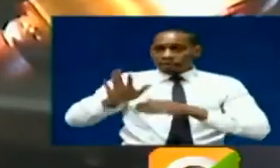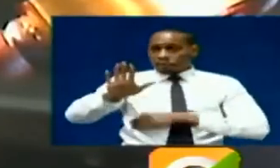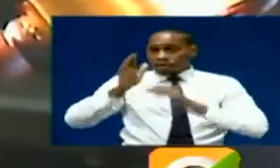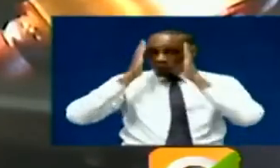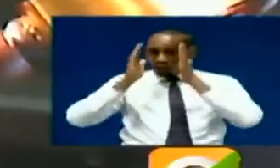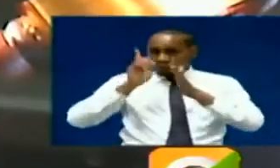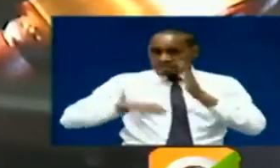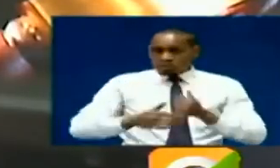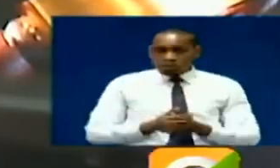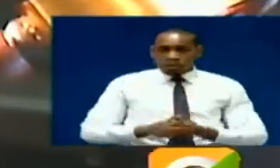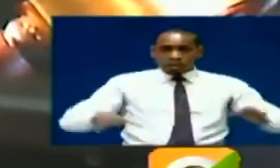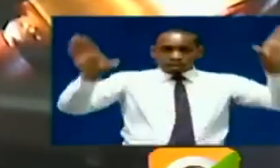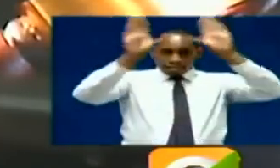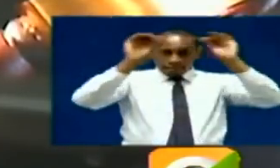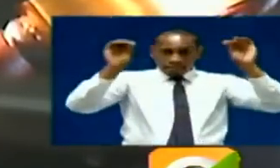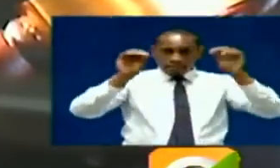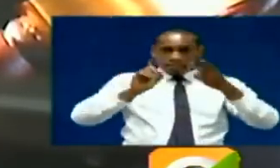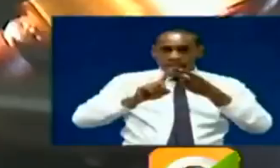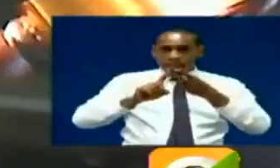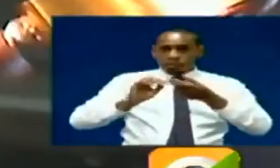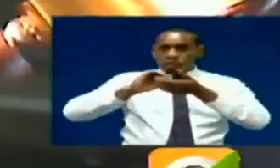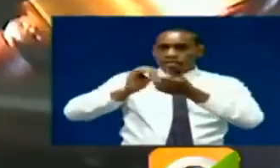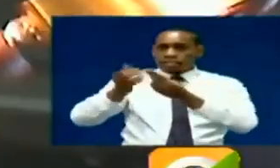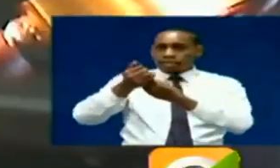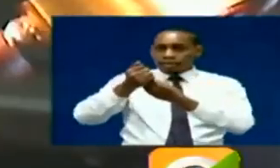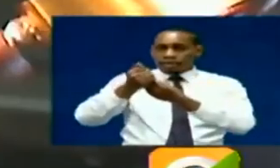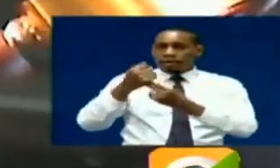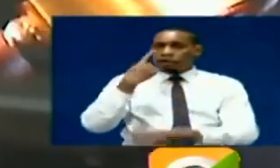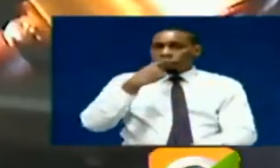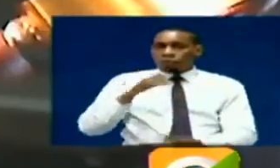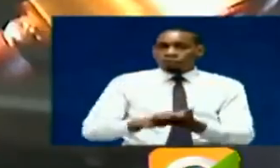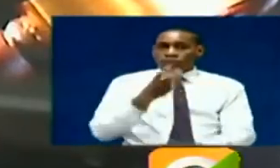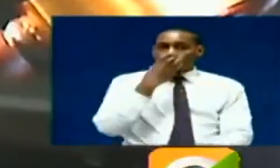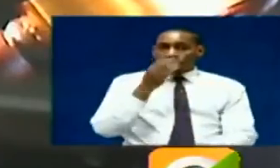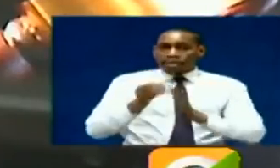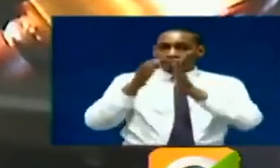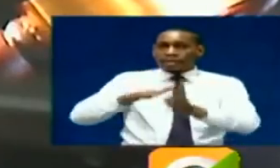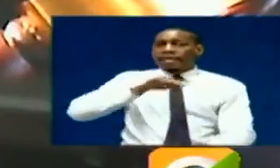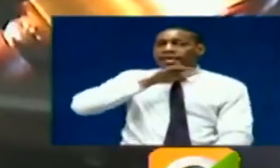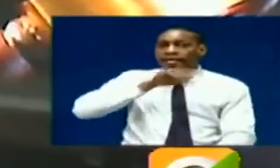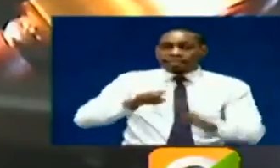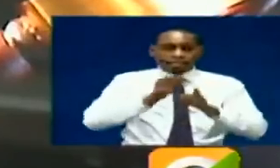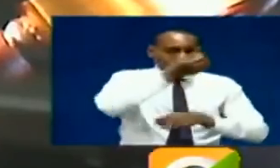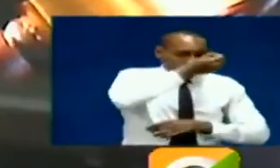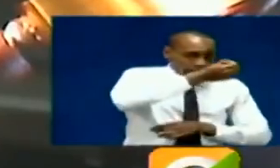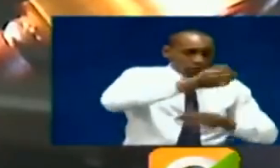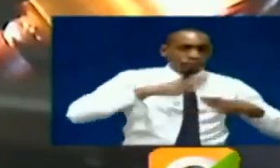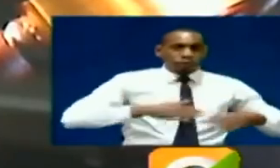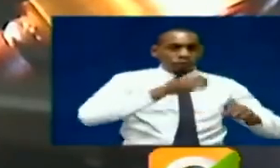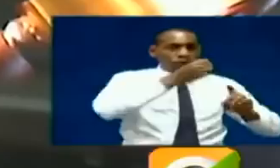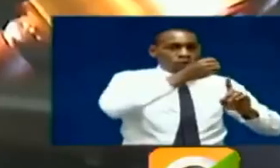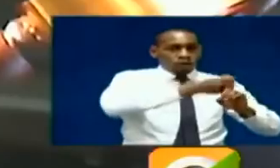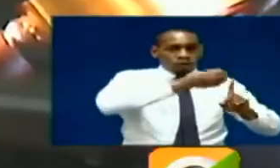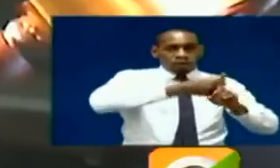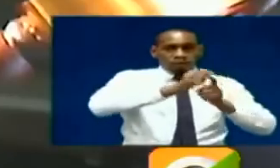on the president and his handshake counterpart, that's ODM leader Raila Odinga, and ignored the promoters